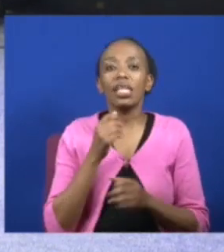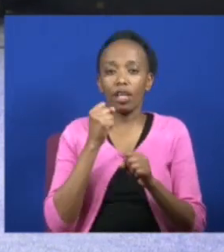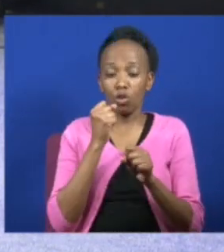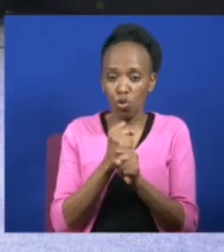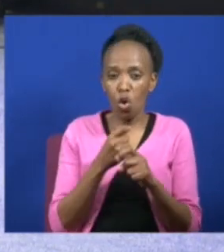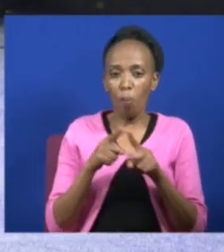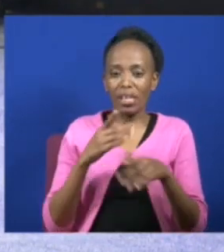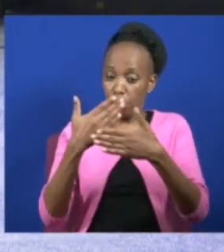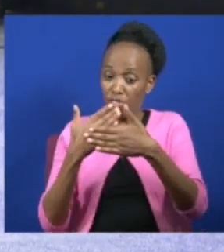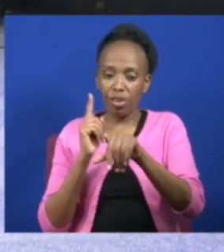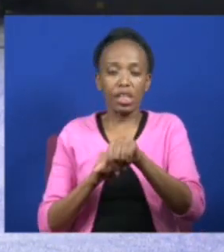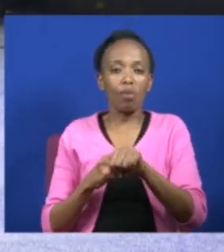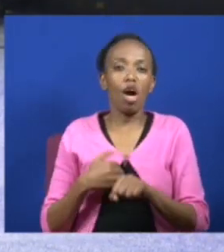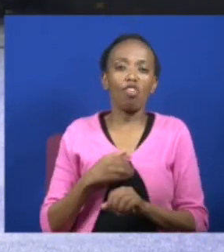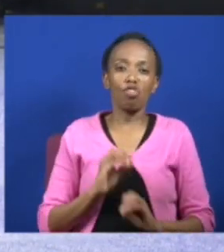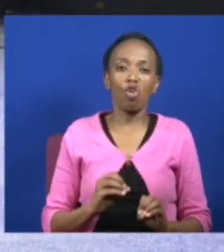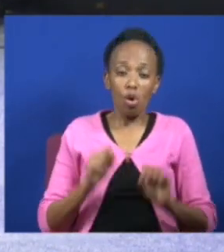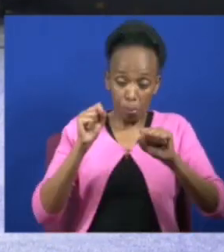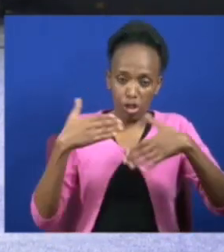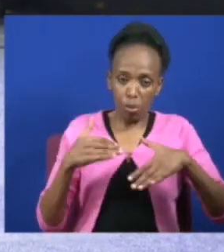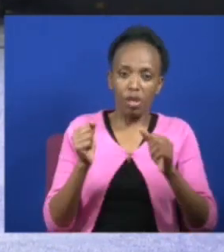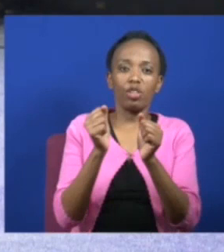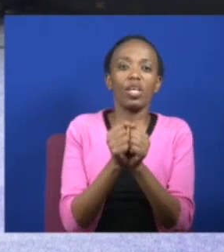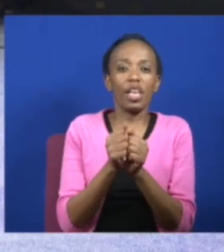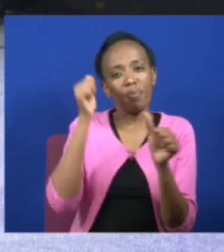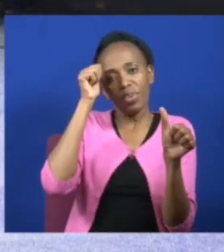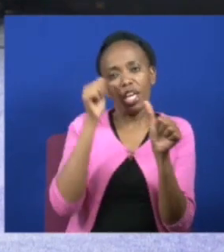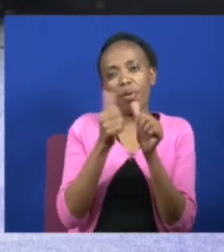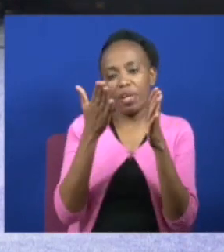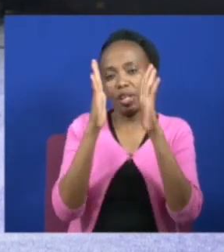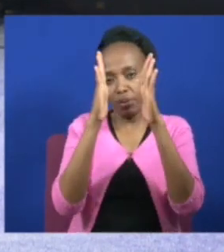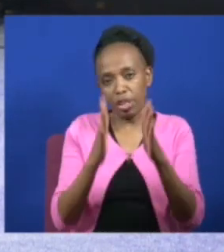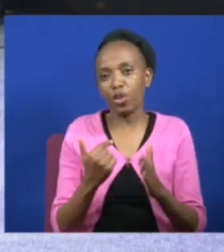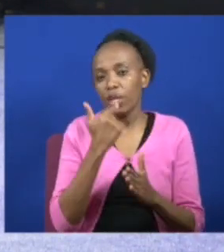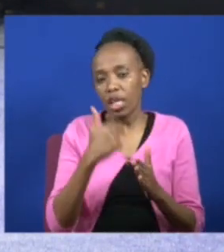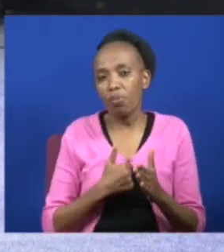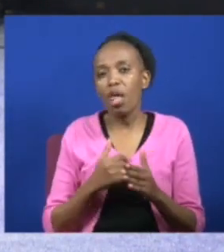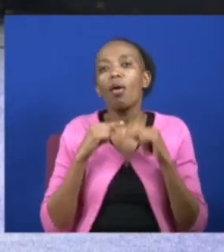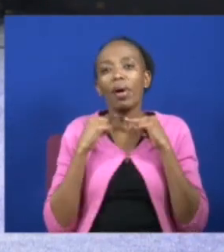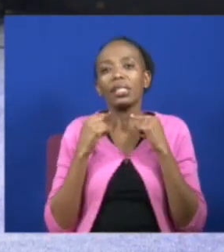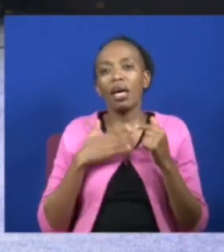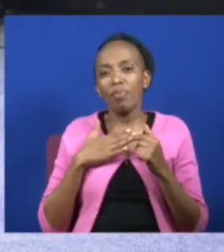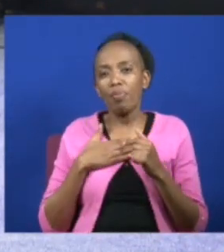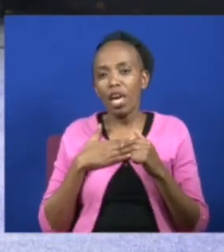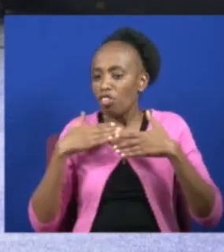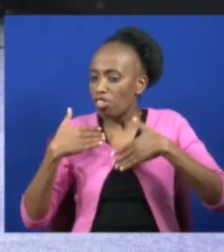had no time to do them. They can play together. I remember this person telling me, Pastor, I've